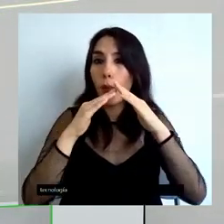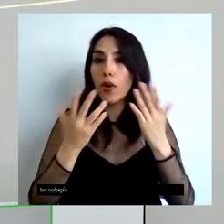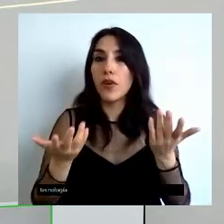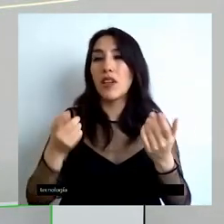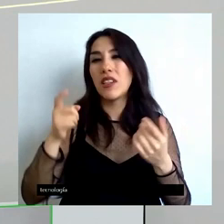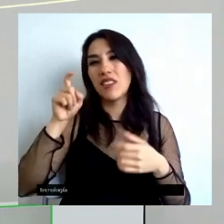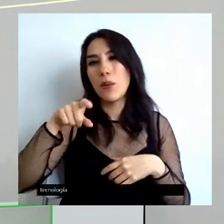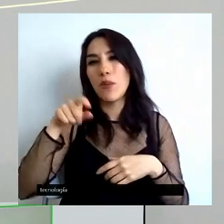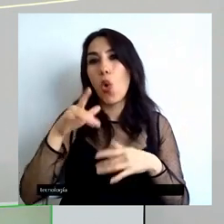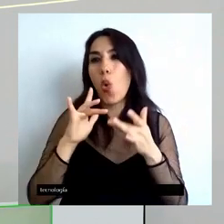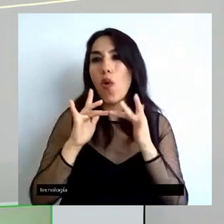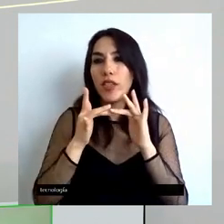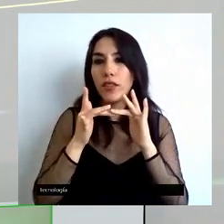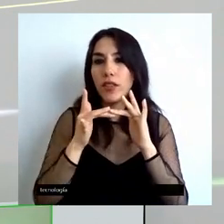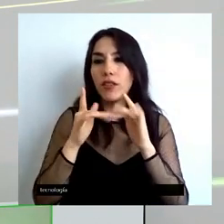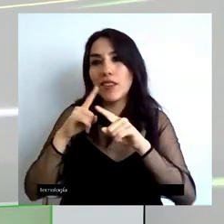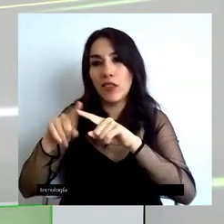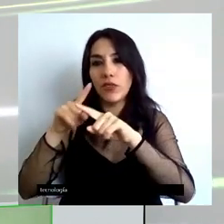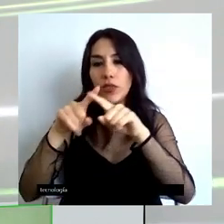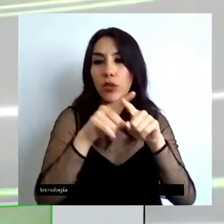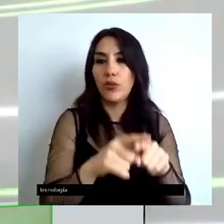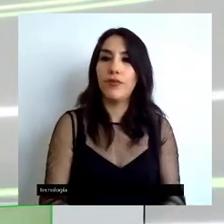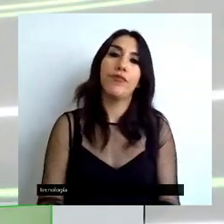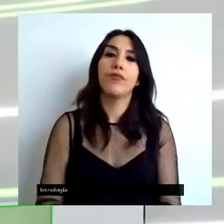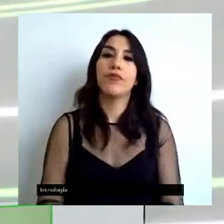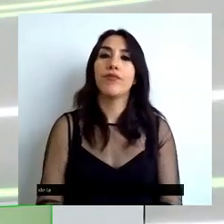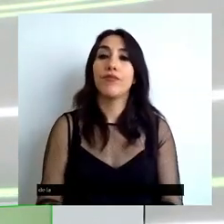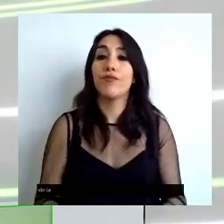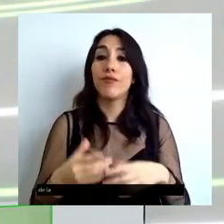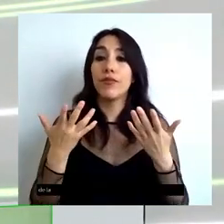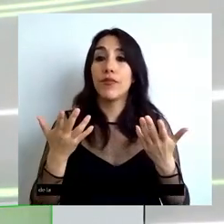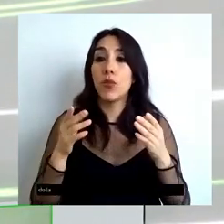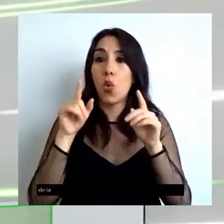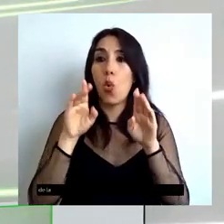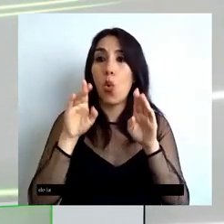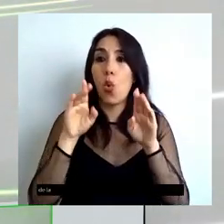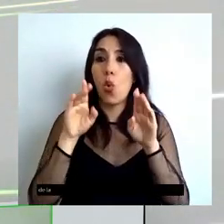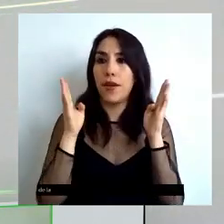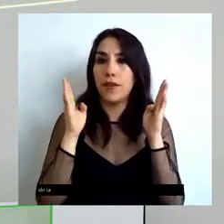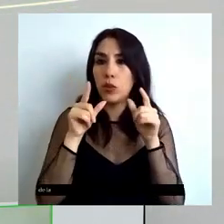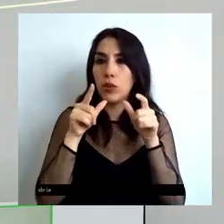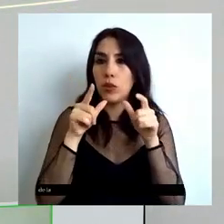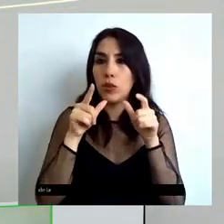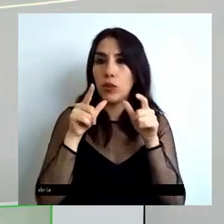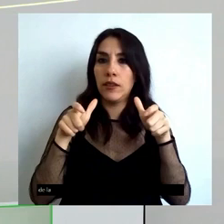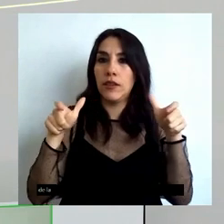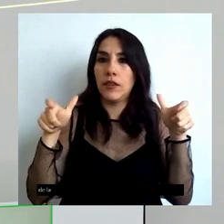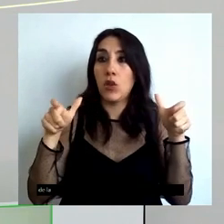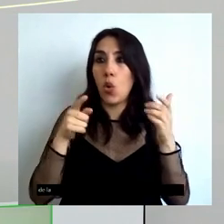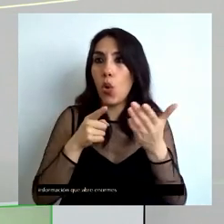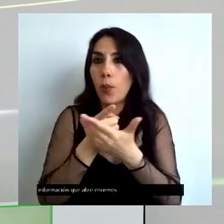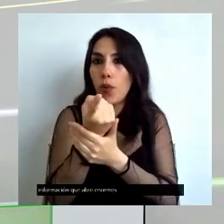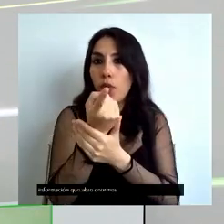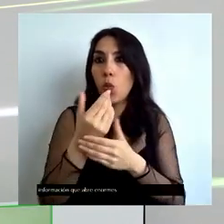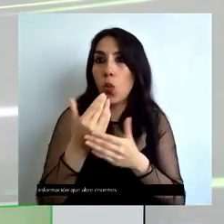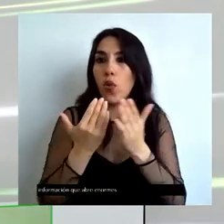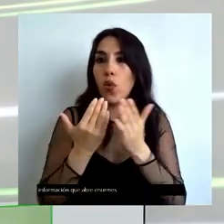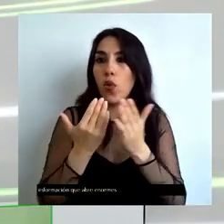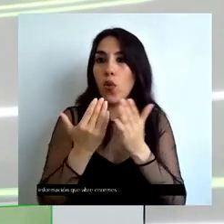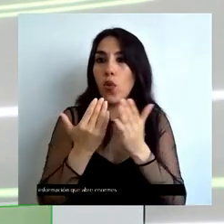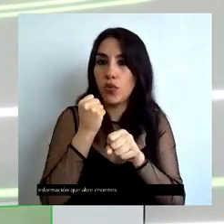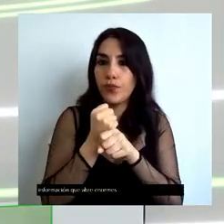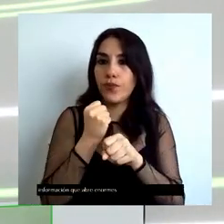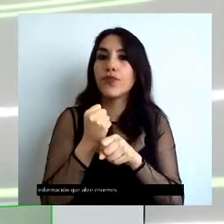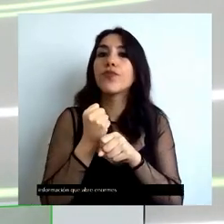communication and information technologies that open big possibilities for new jobs, new ways